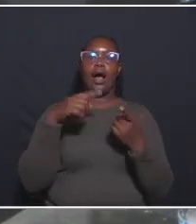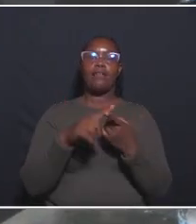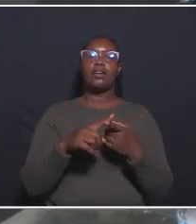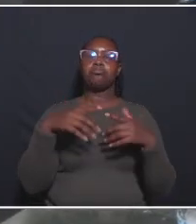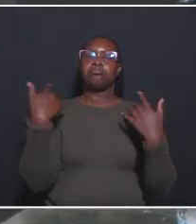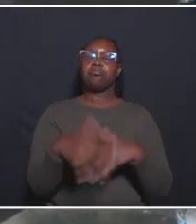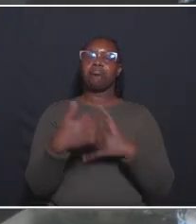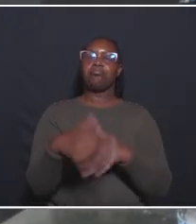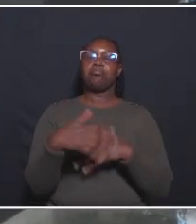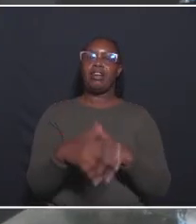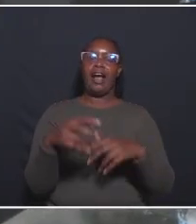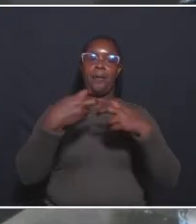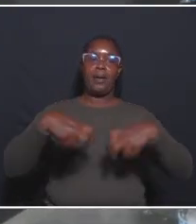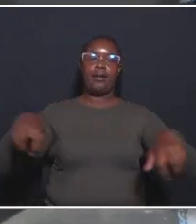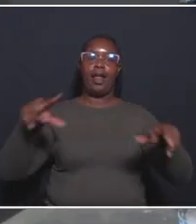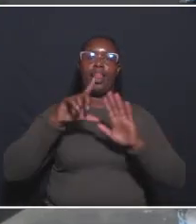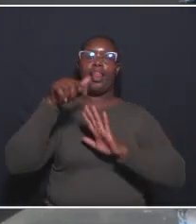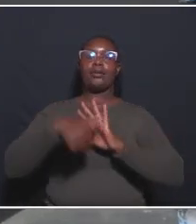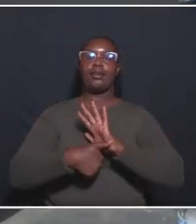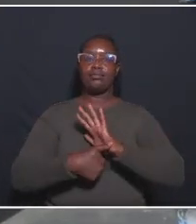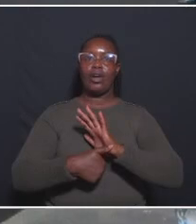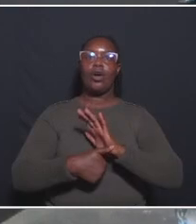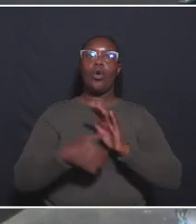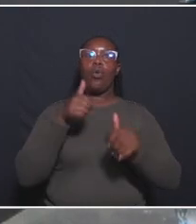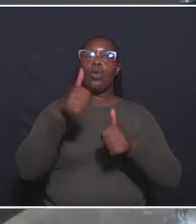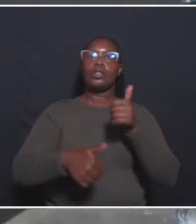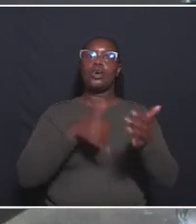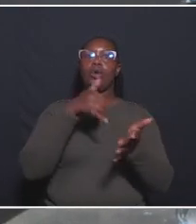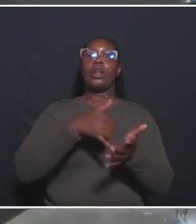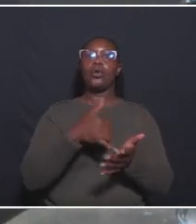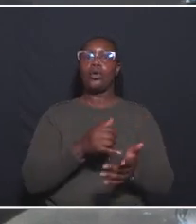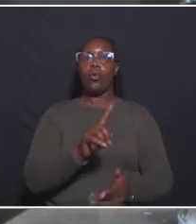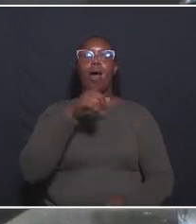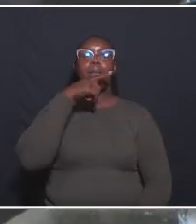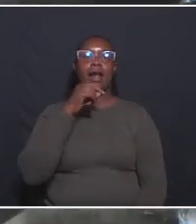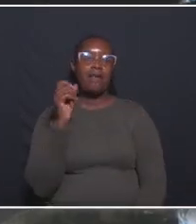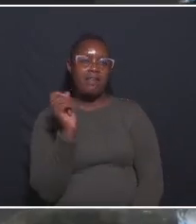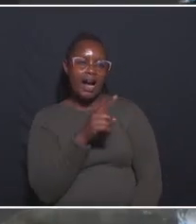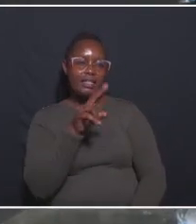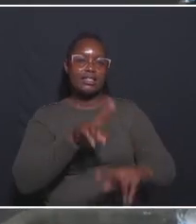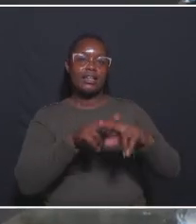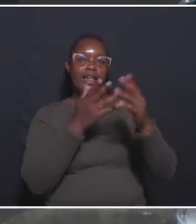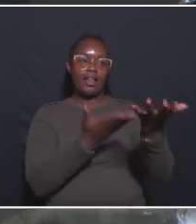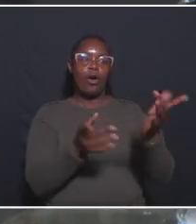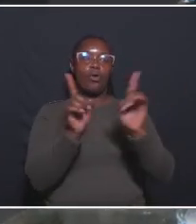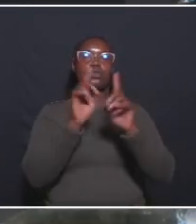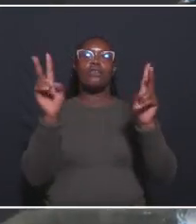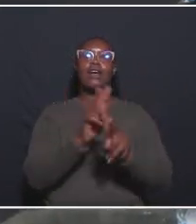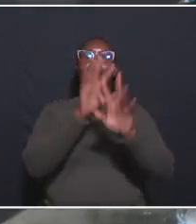afterwards, which actually includes the gentlemen over there. They're also legends. Wave,